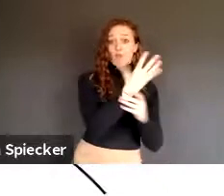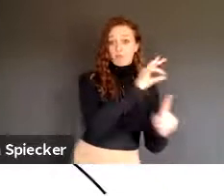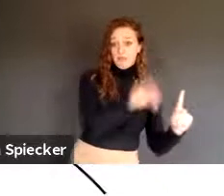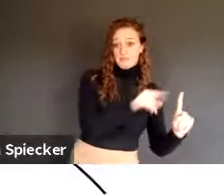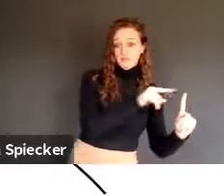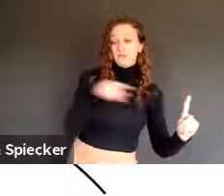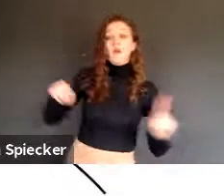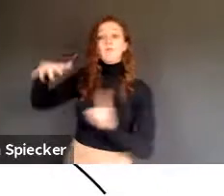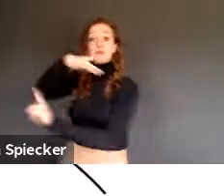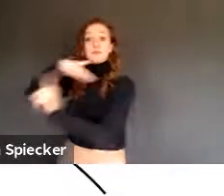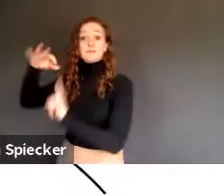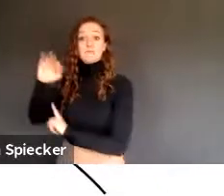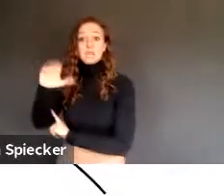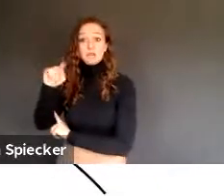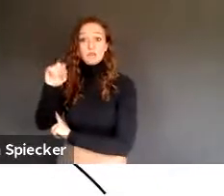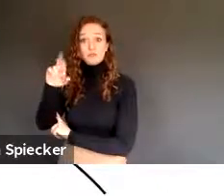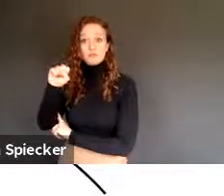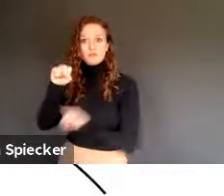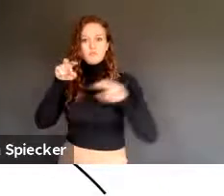Here we're looking at the